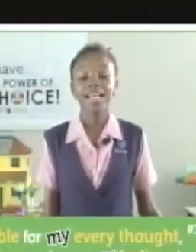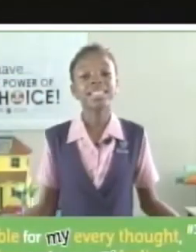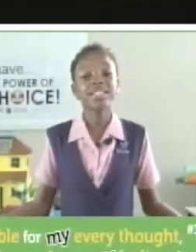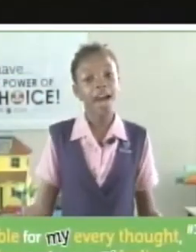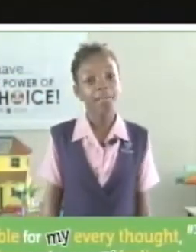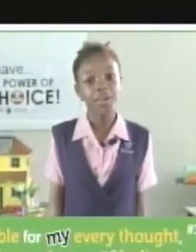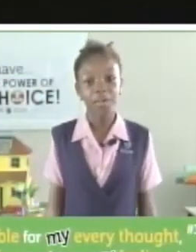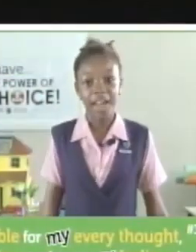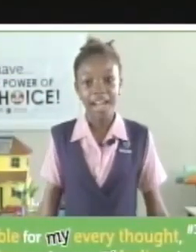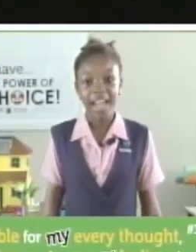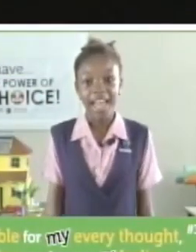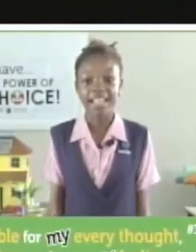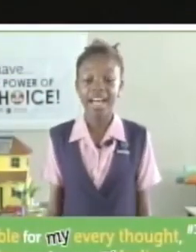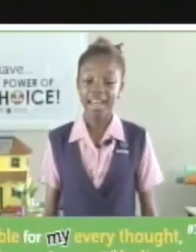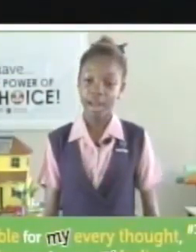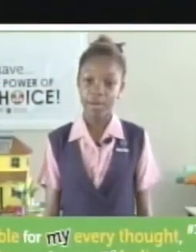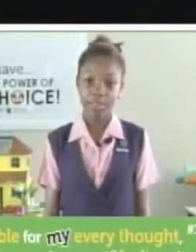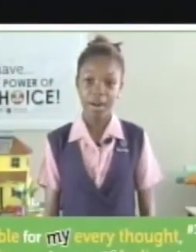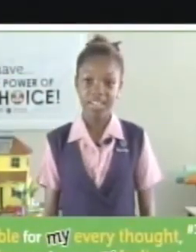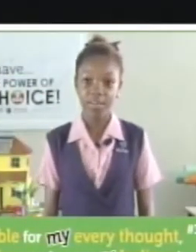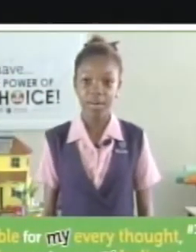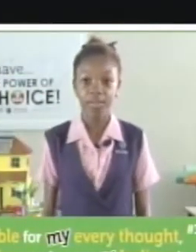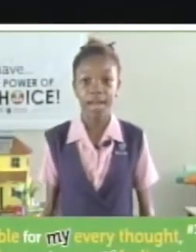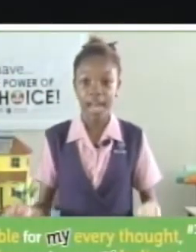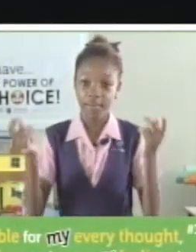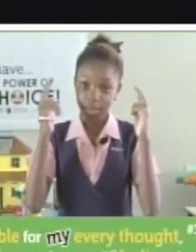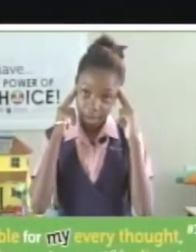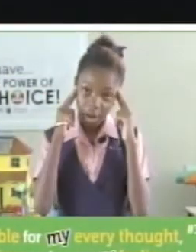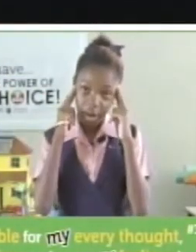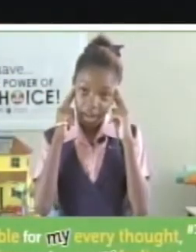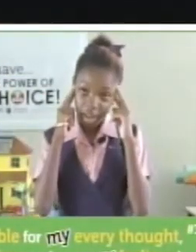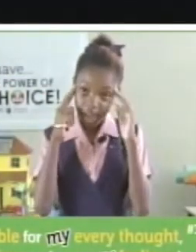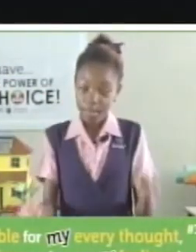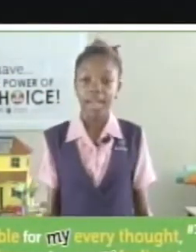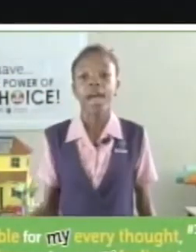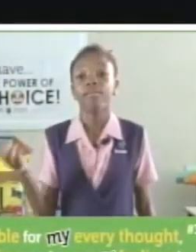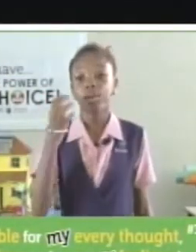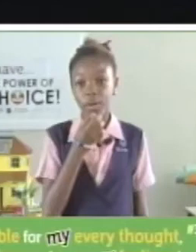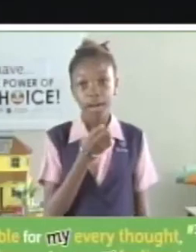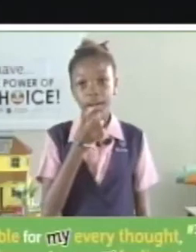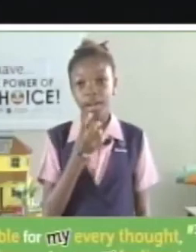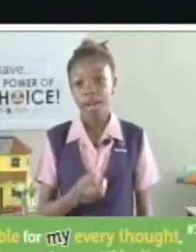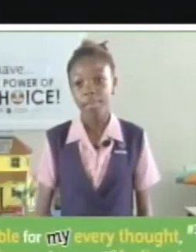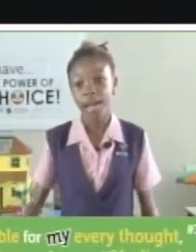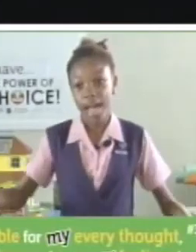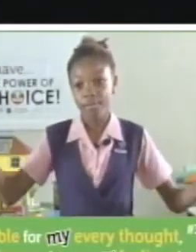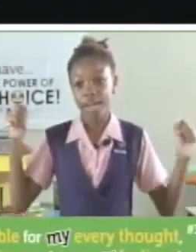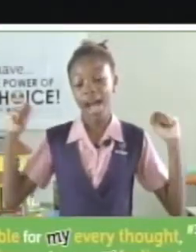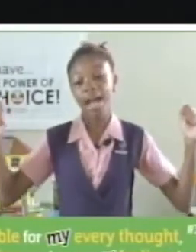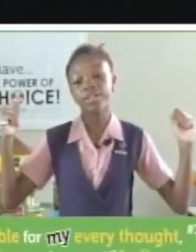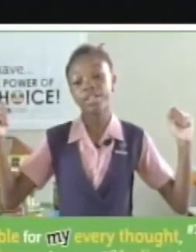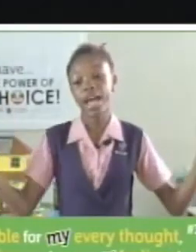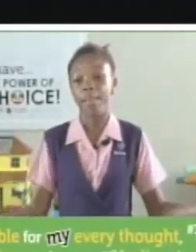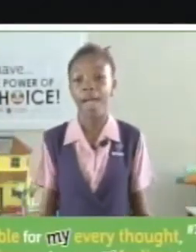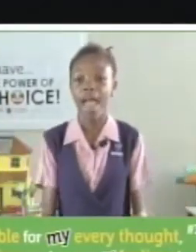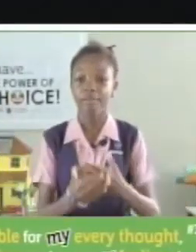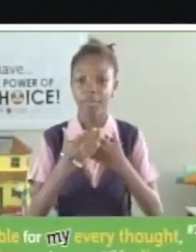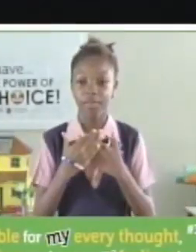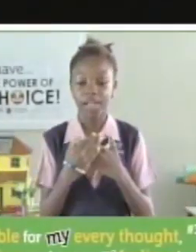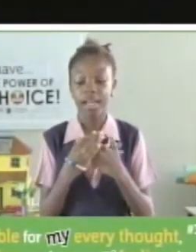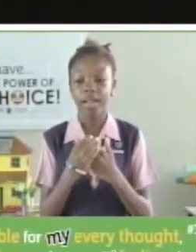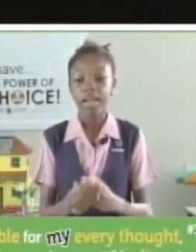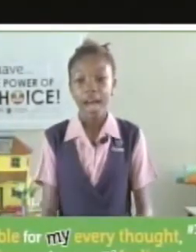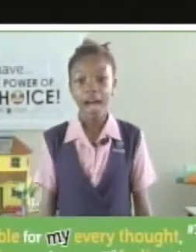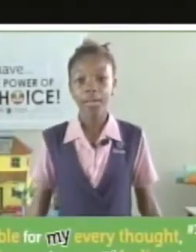The message I'm doing is I am responsible for my every thought, my every word, my every action, and my